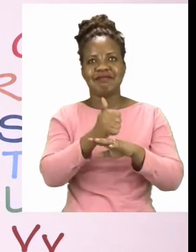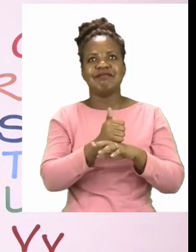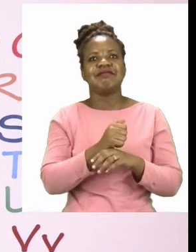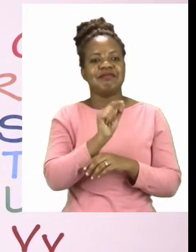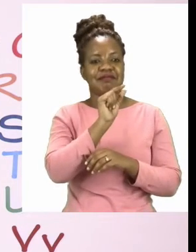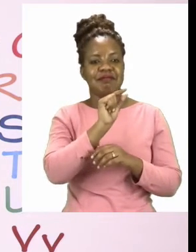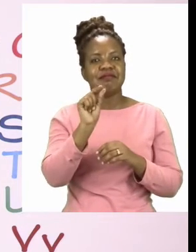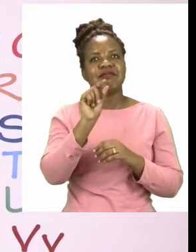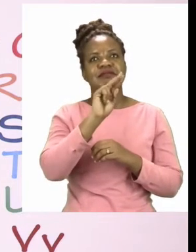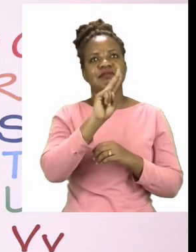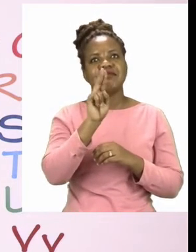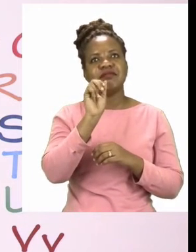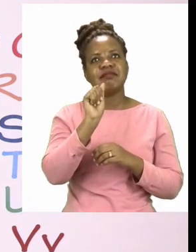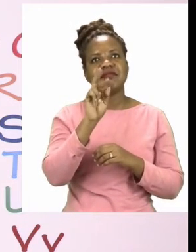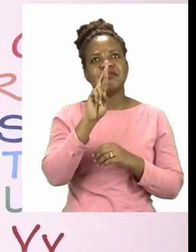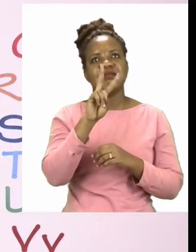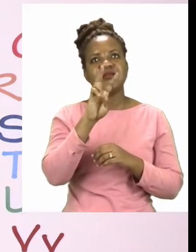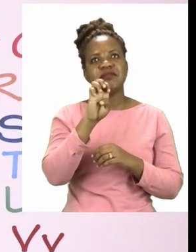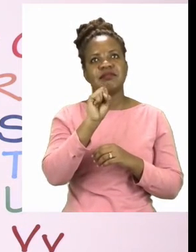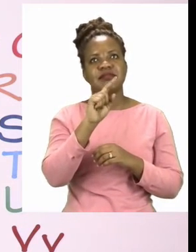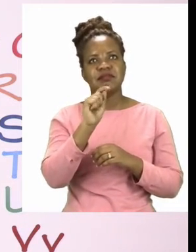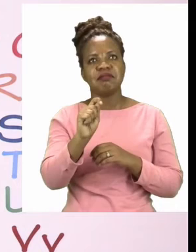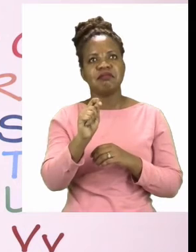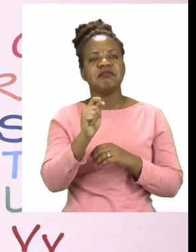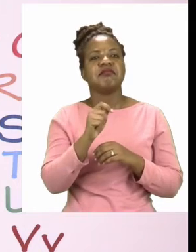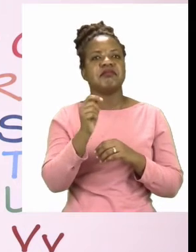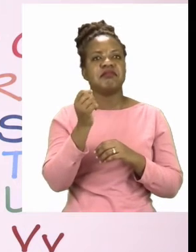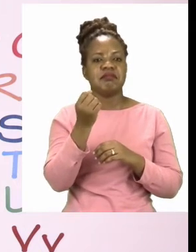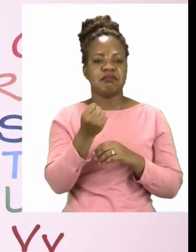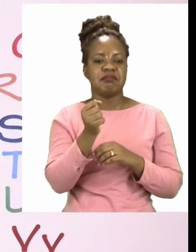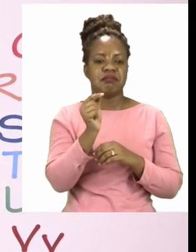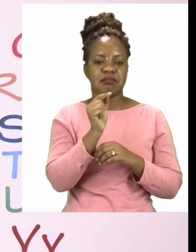word harvest. Well done.